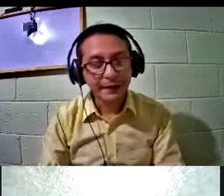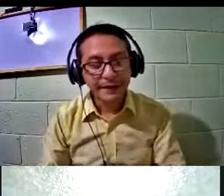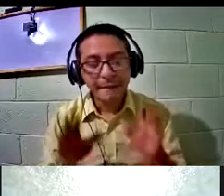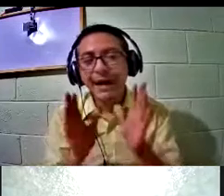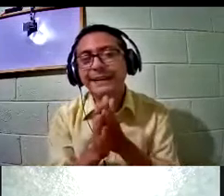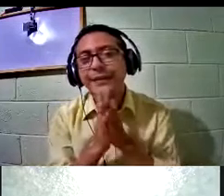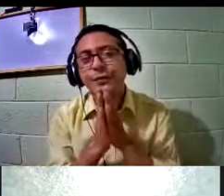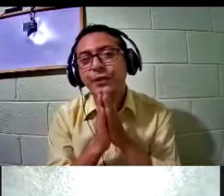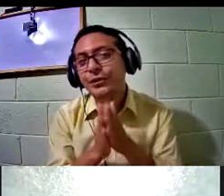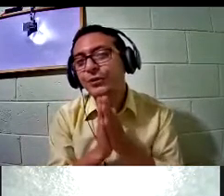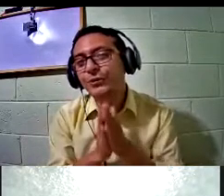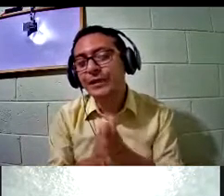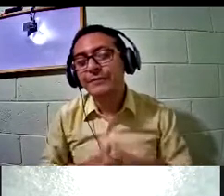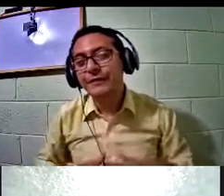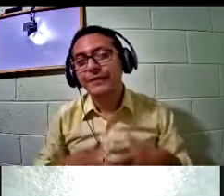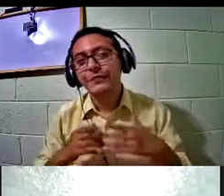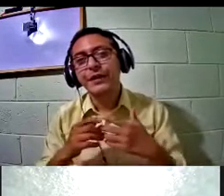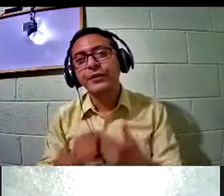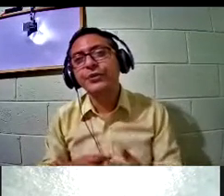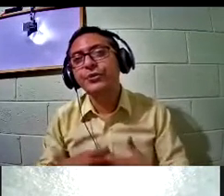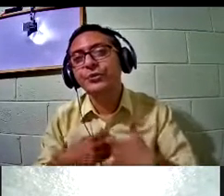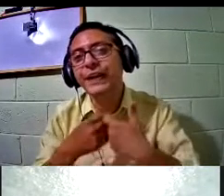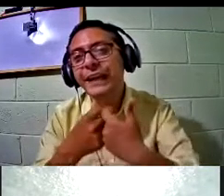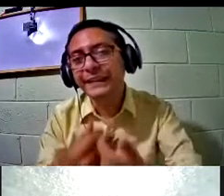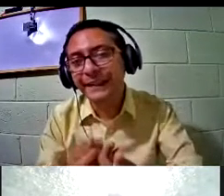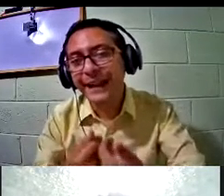usar. But we are going to use them. We are going to